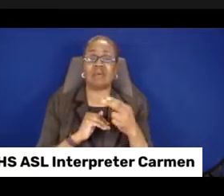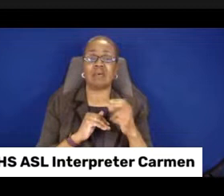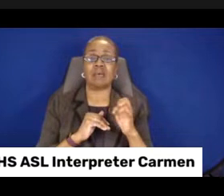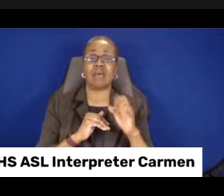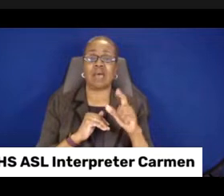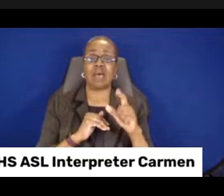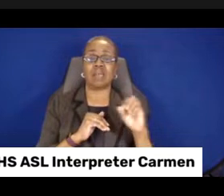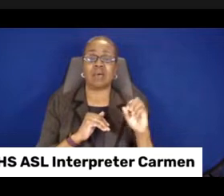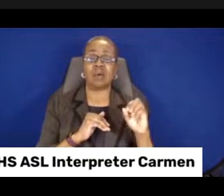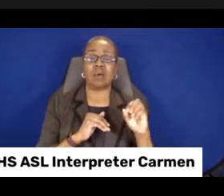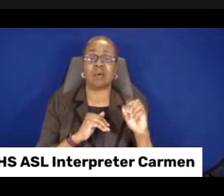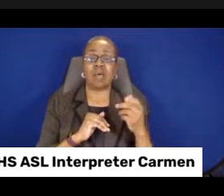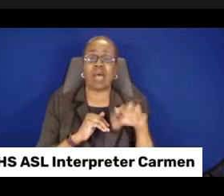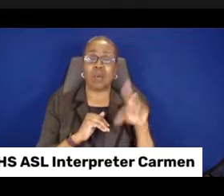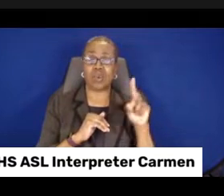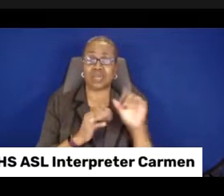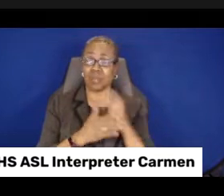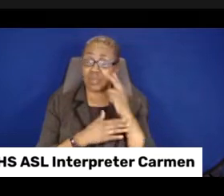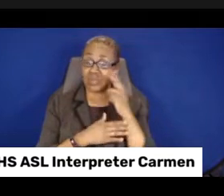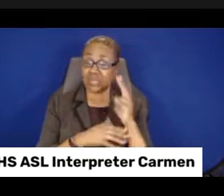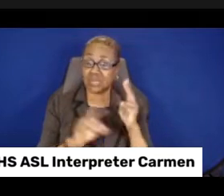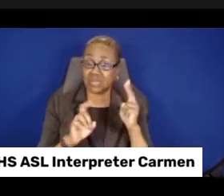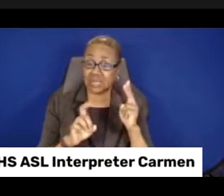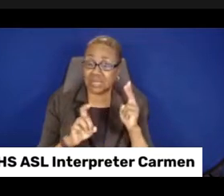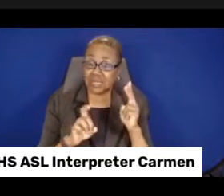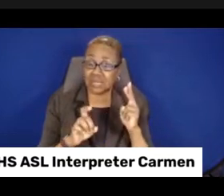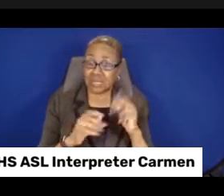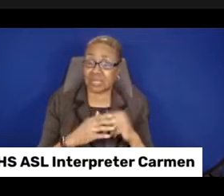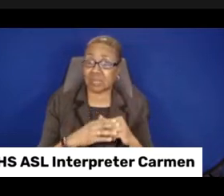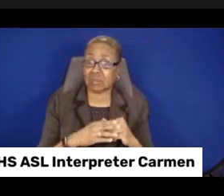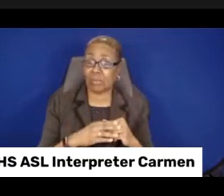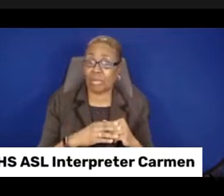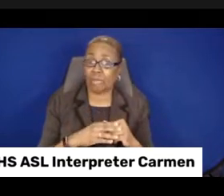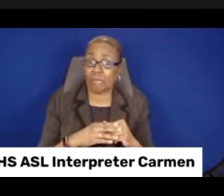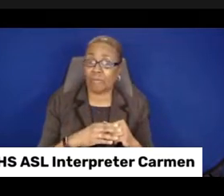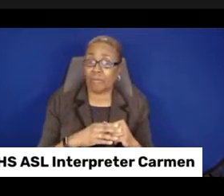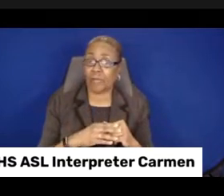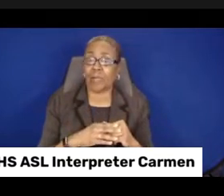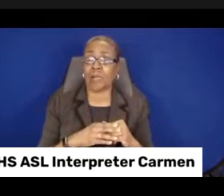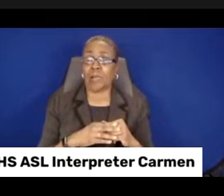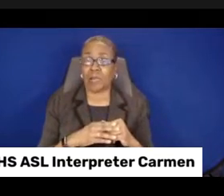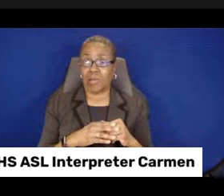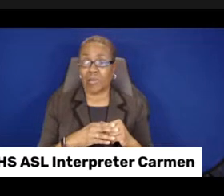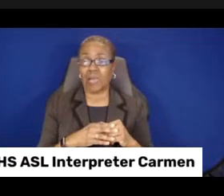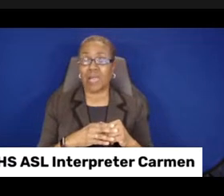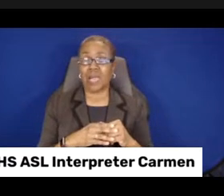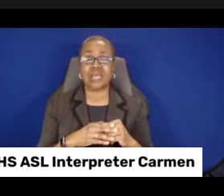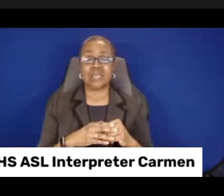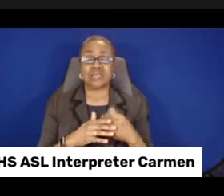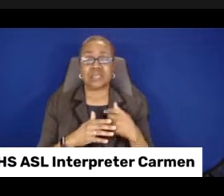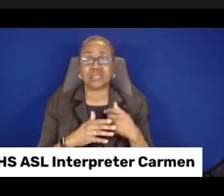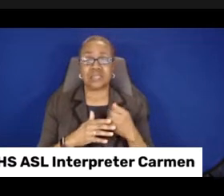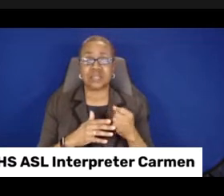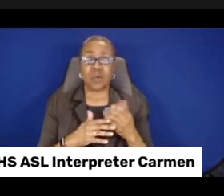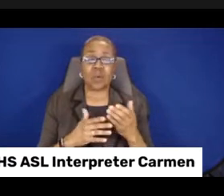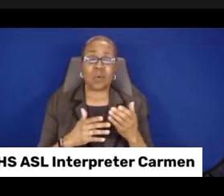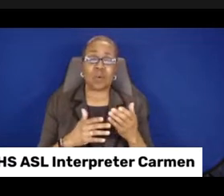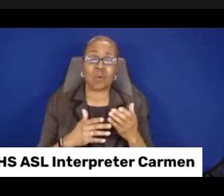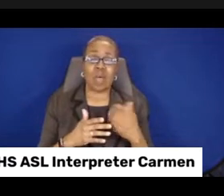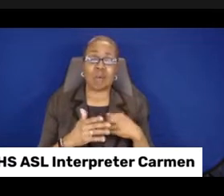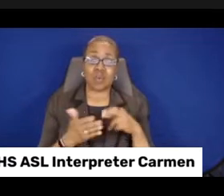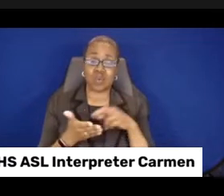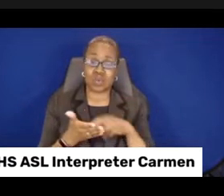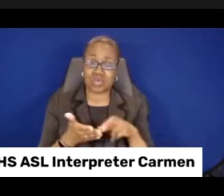Is that what you're seeing? Um, so our So basically, our